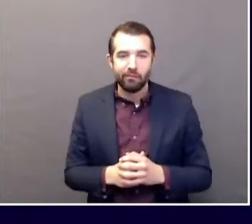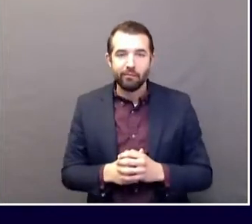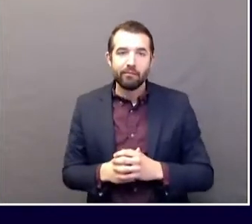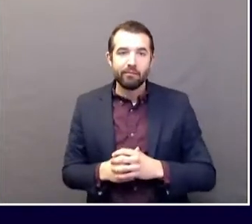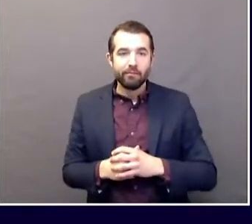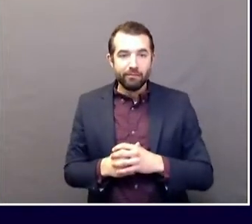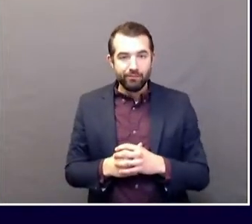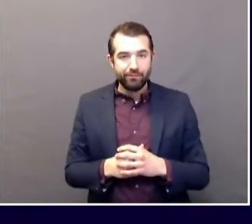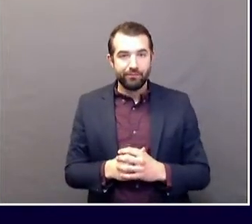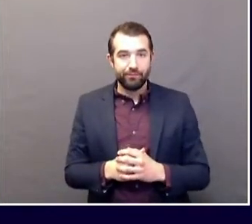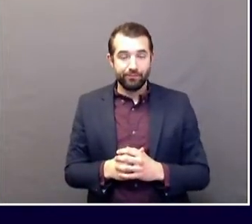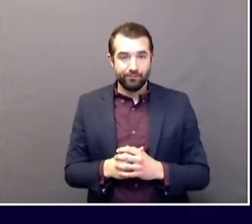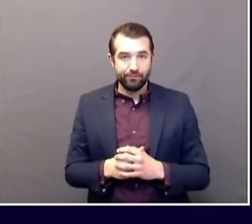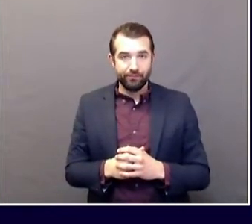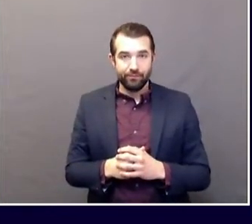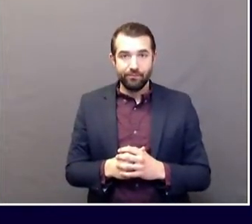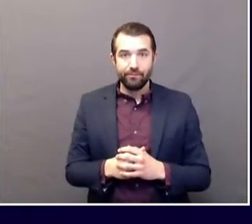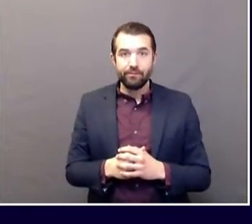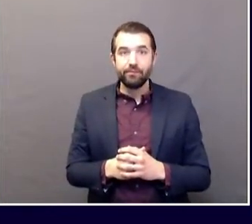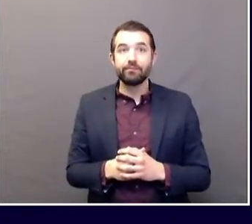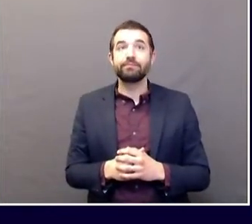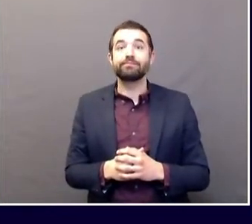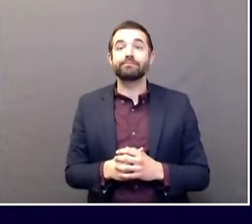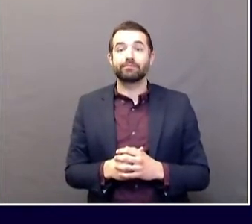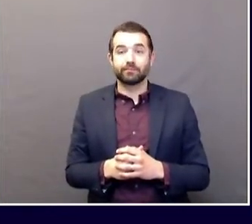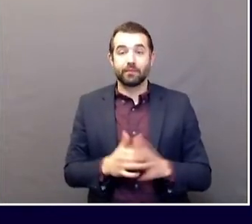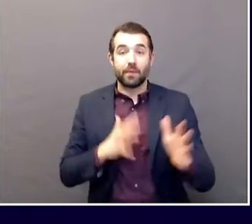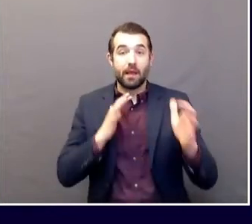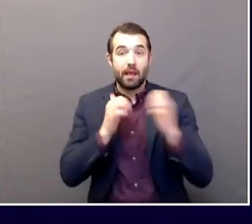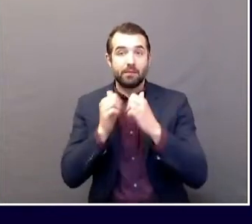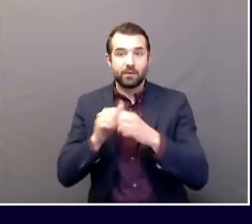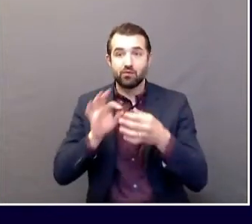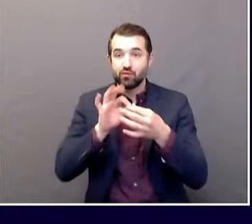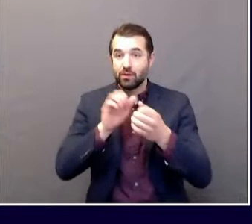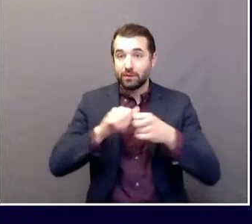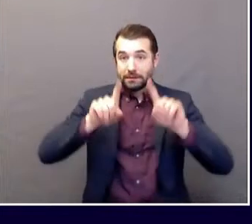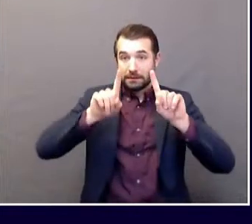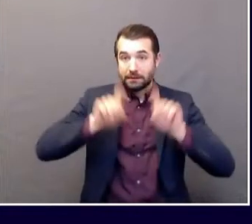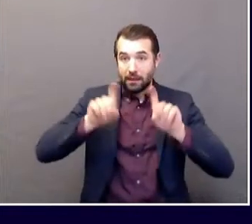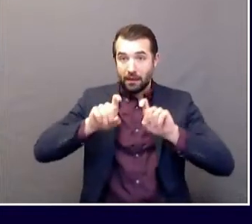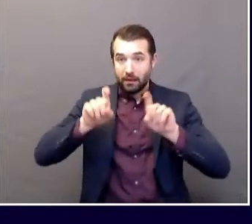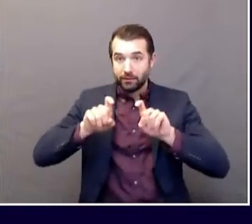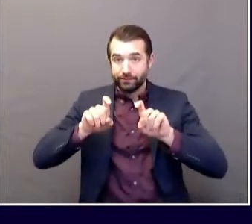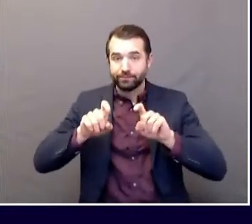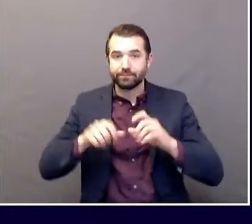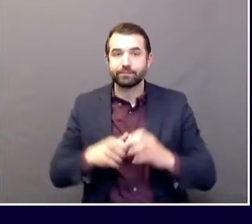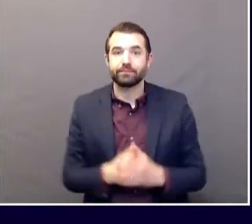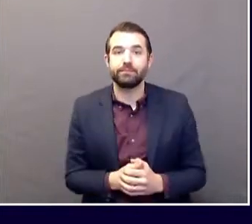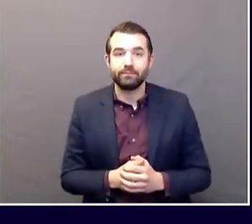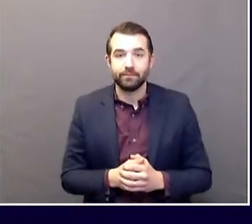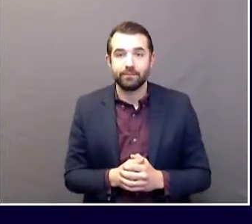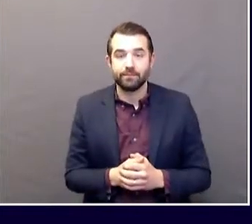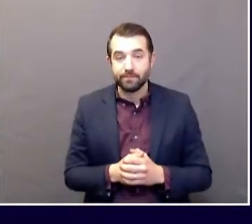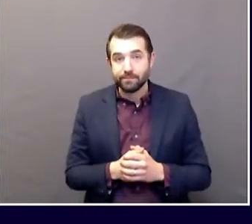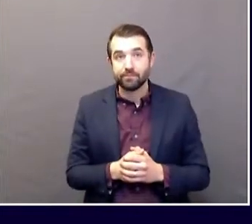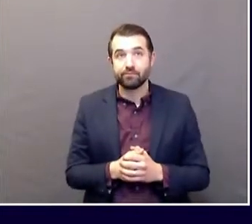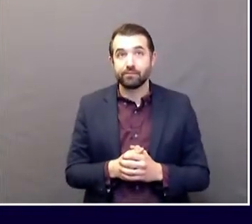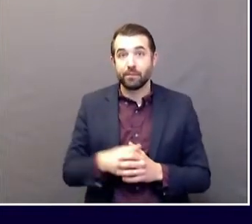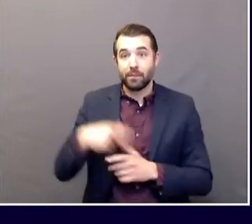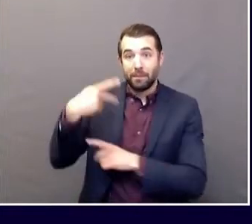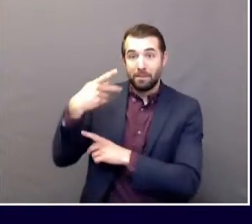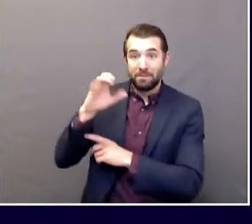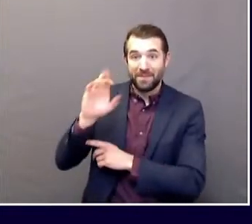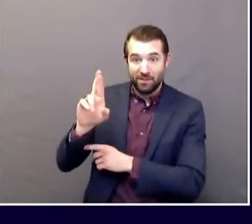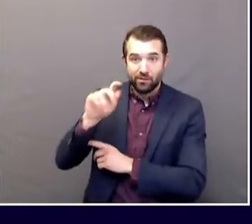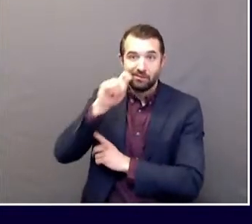Turning next to some updates on where we are with our testing. Let's first start with the PCR positivity